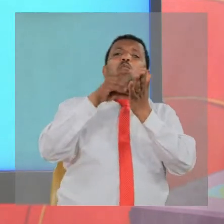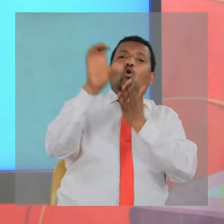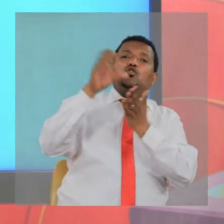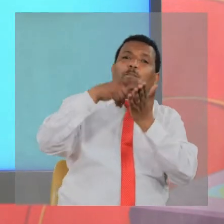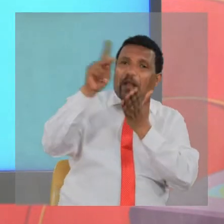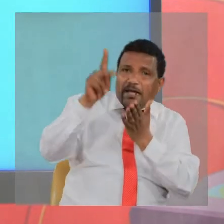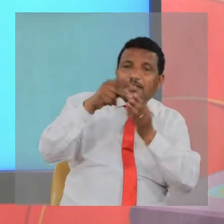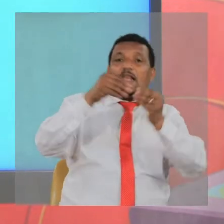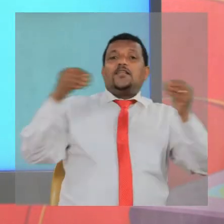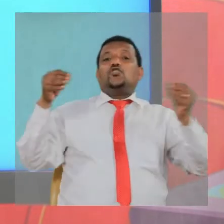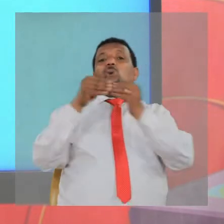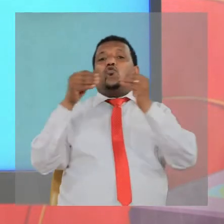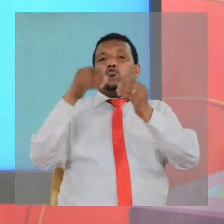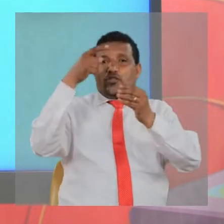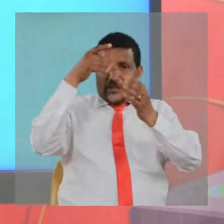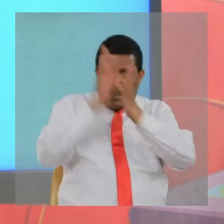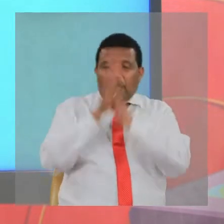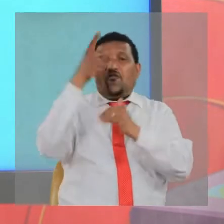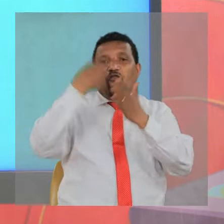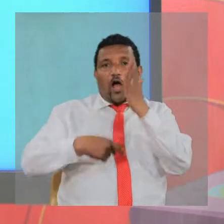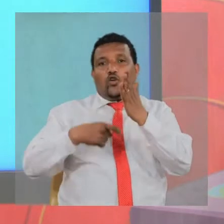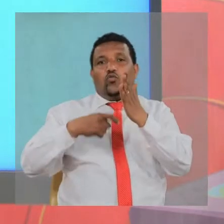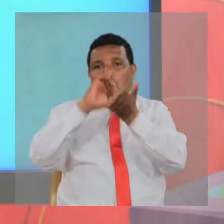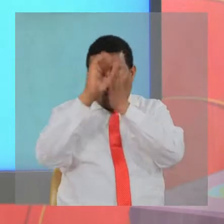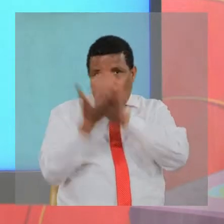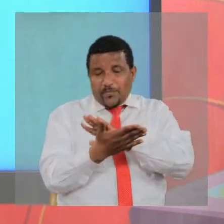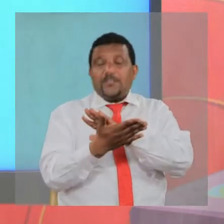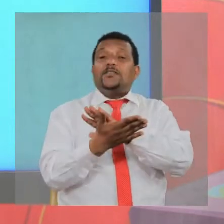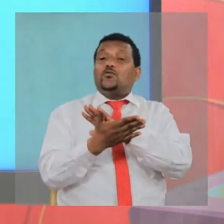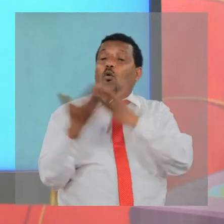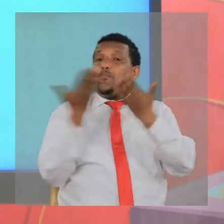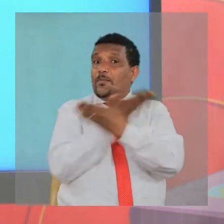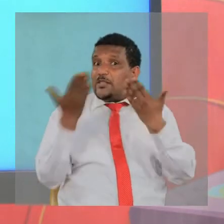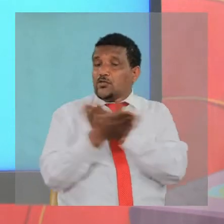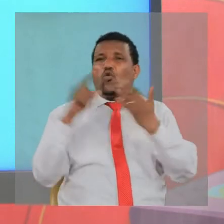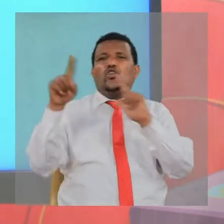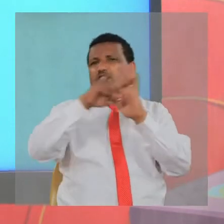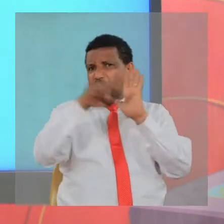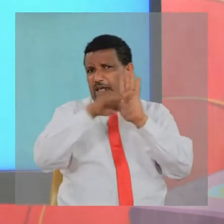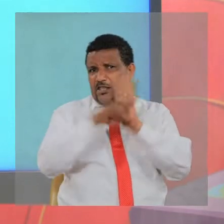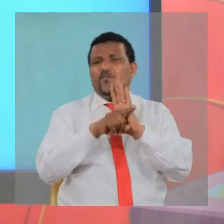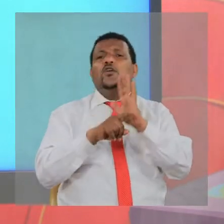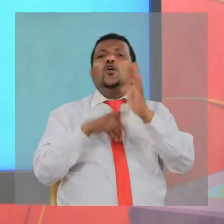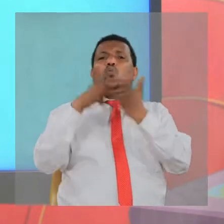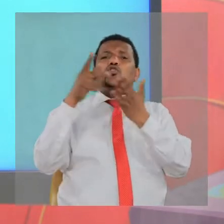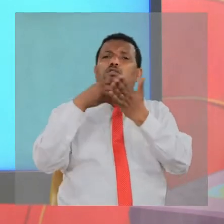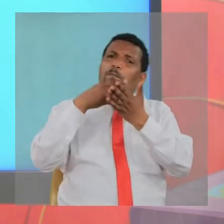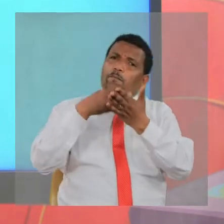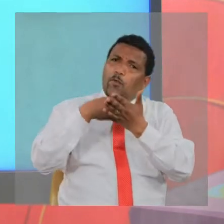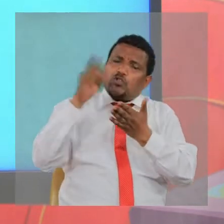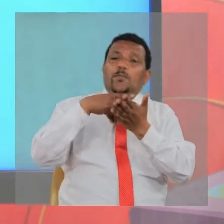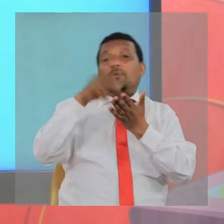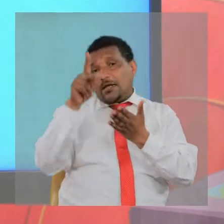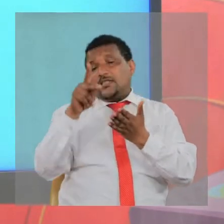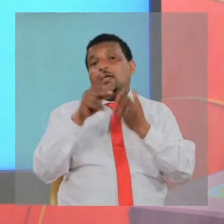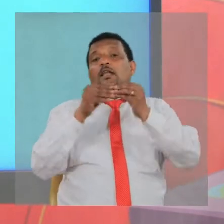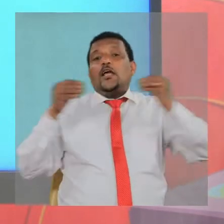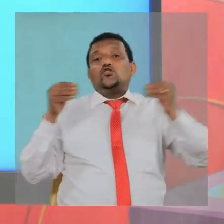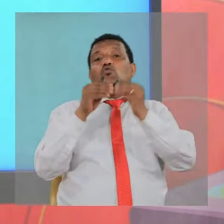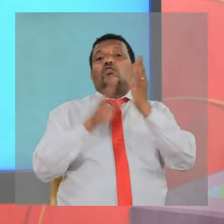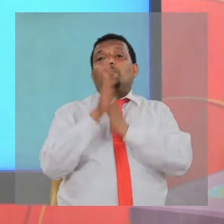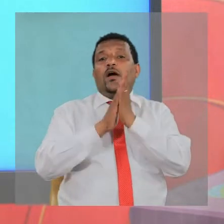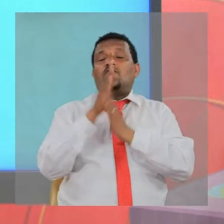for complements is always negative. The cross price elasticity of demand value of unrelated goods is